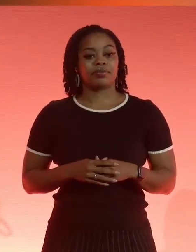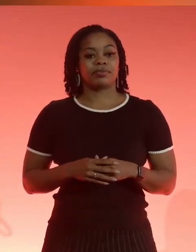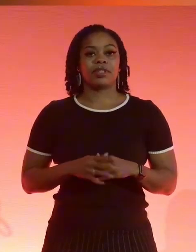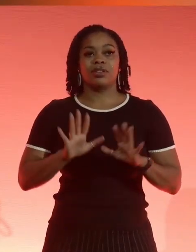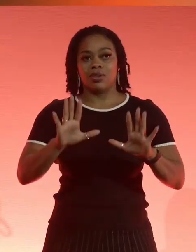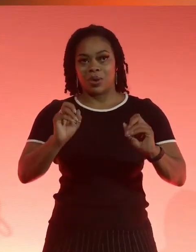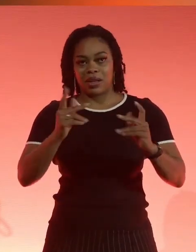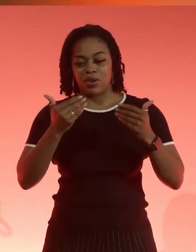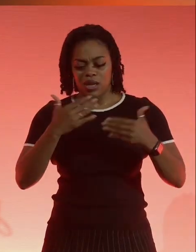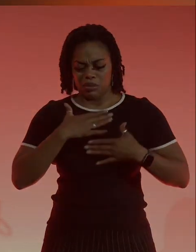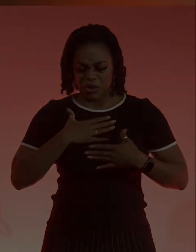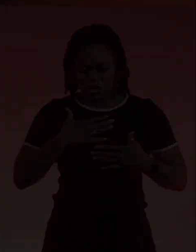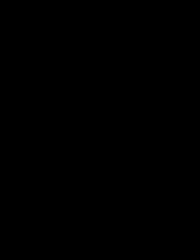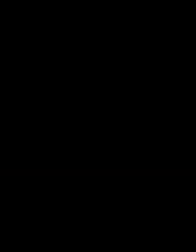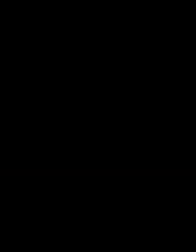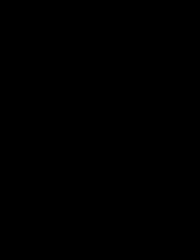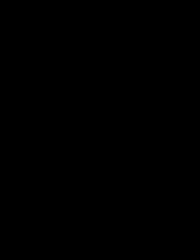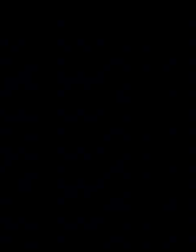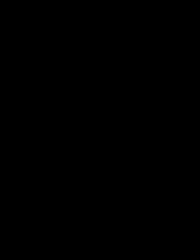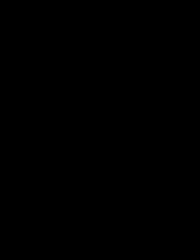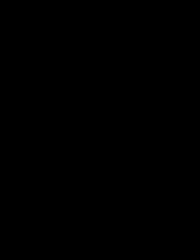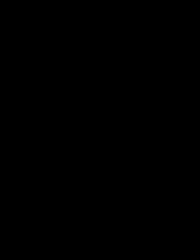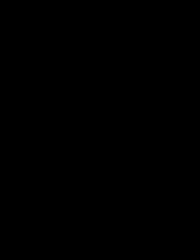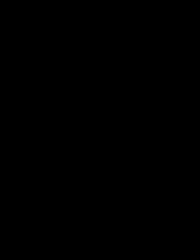Breathe. How do you do all of this?